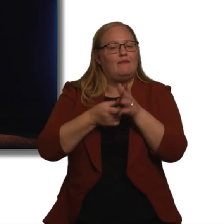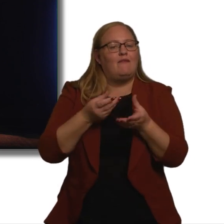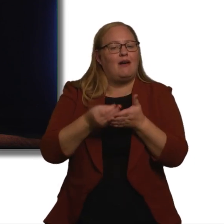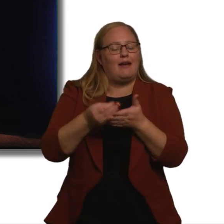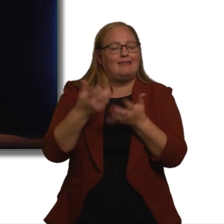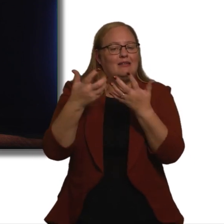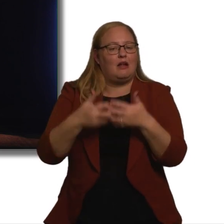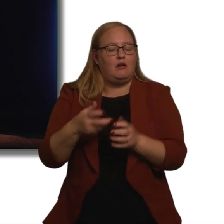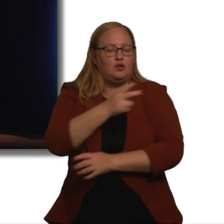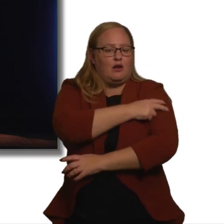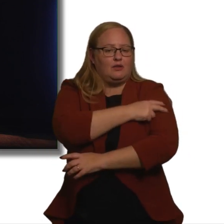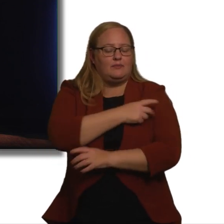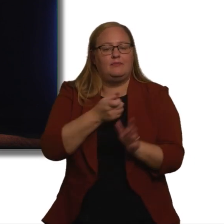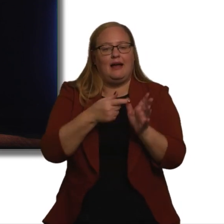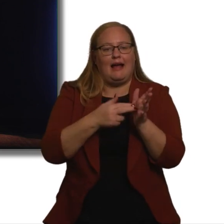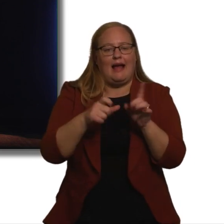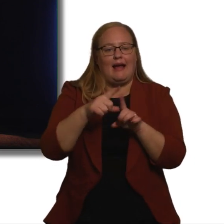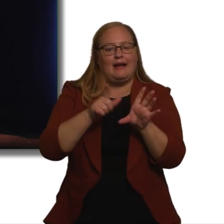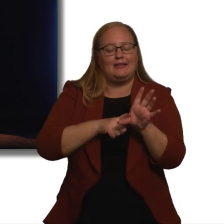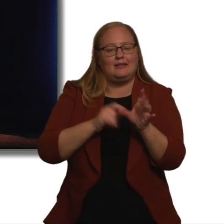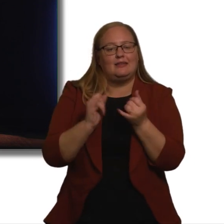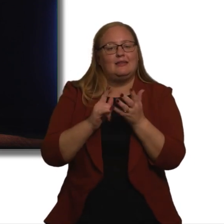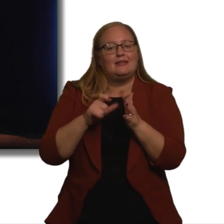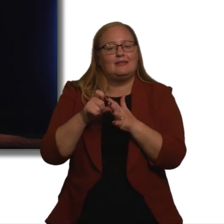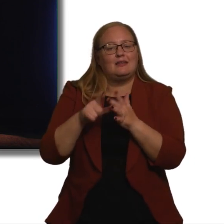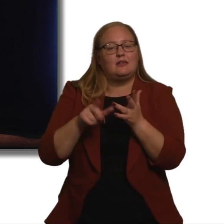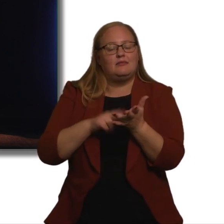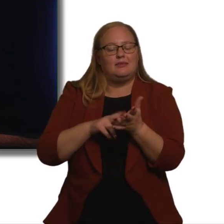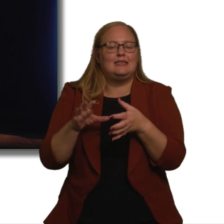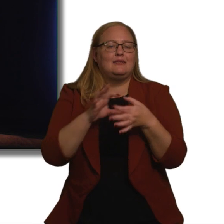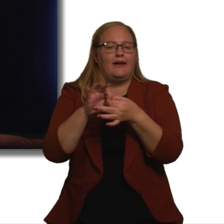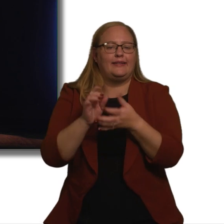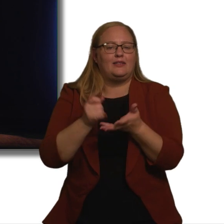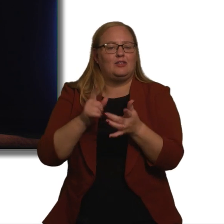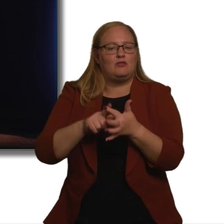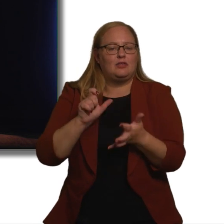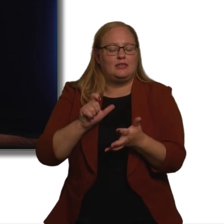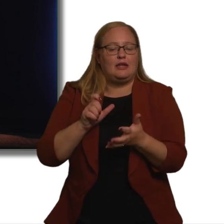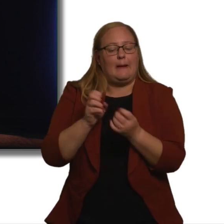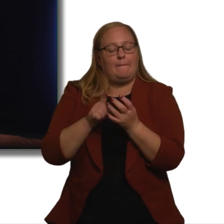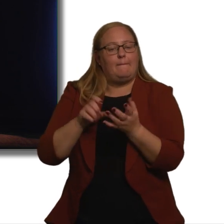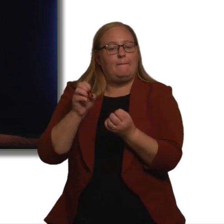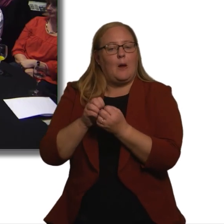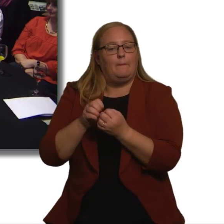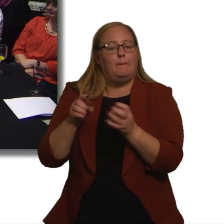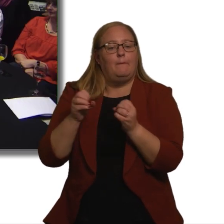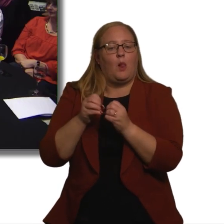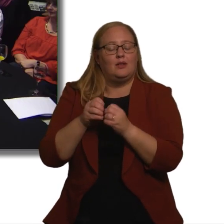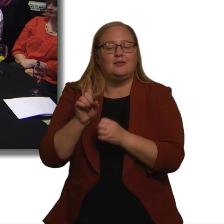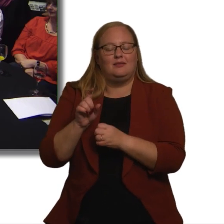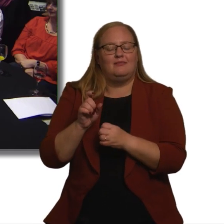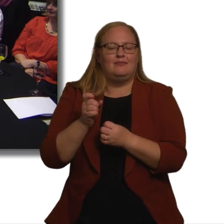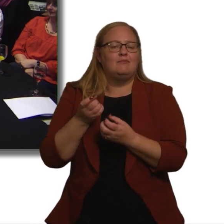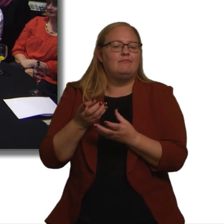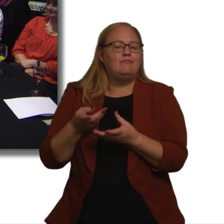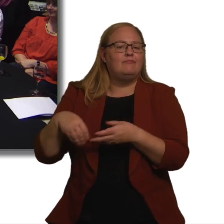Andy Seddon, our Society Secretary, and my fellow board member Bob Burton, down there,